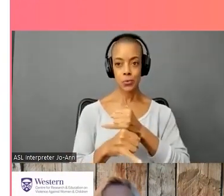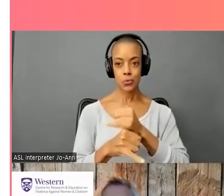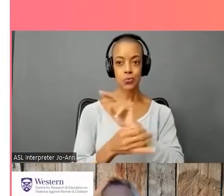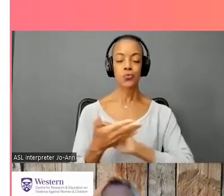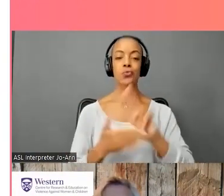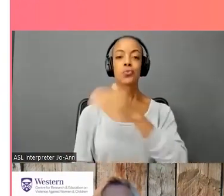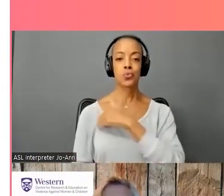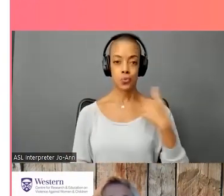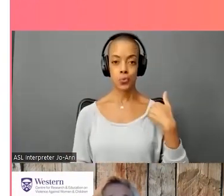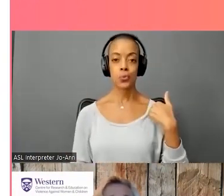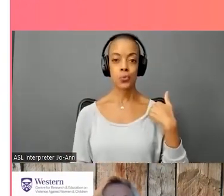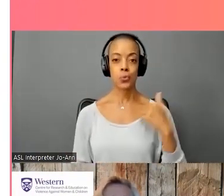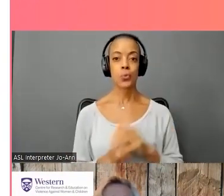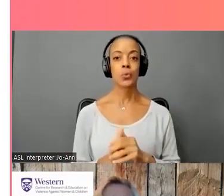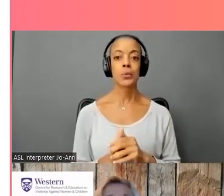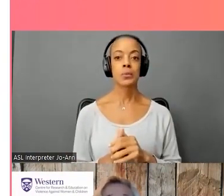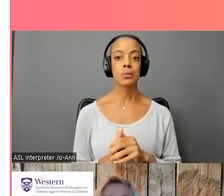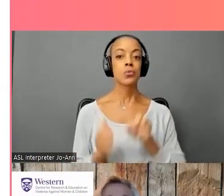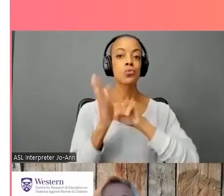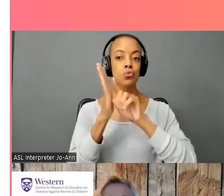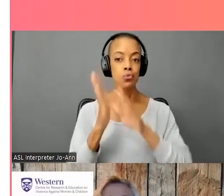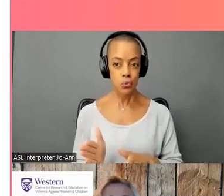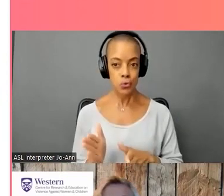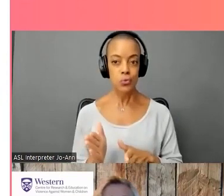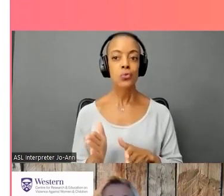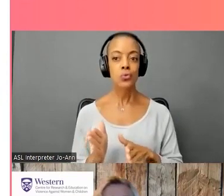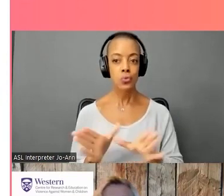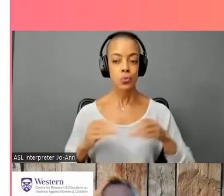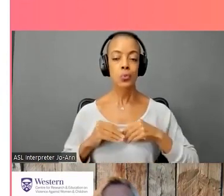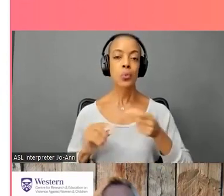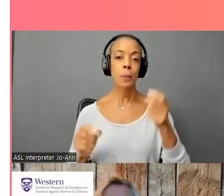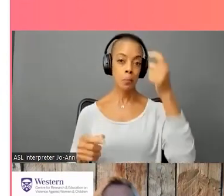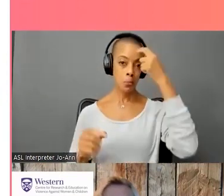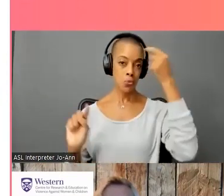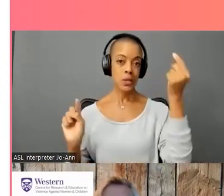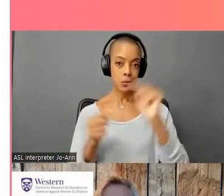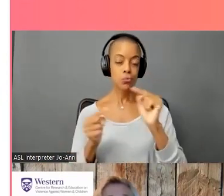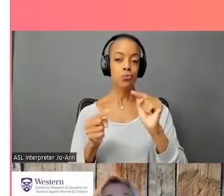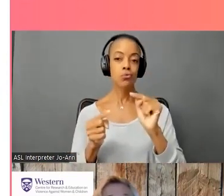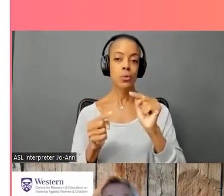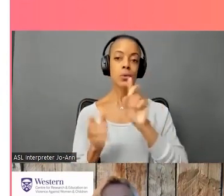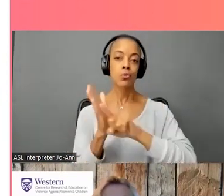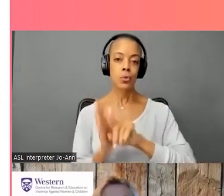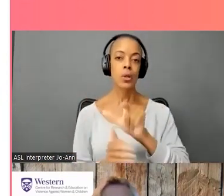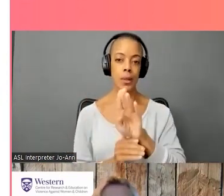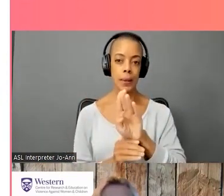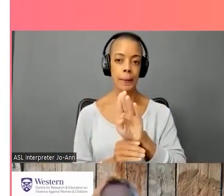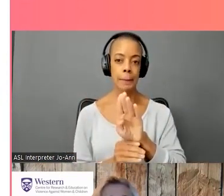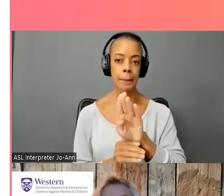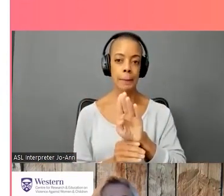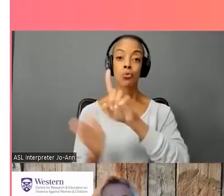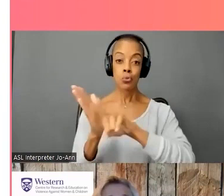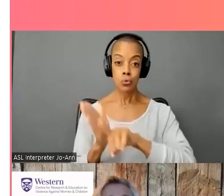of Toronto and is a researcher in the Acquired Brain Injury Research Lab. Her doctoral